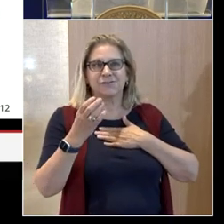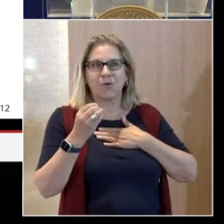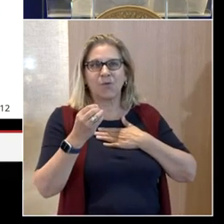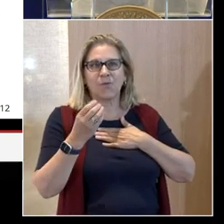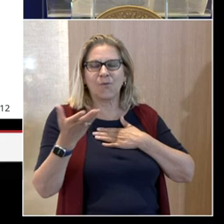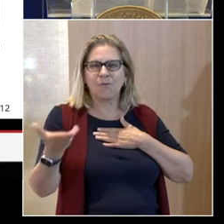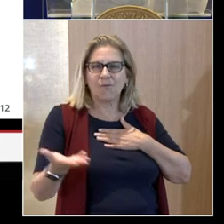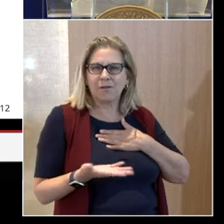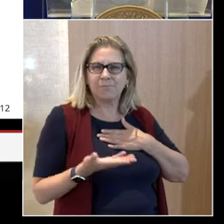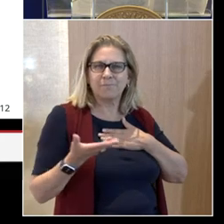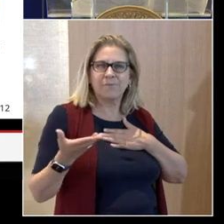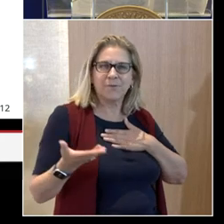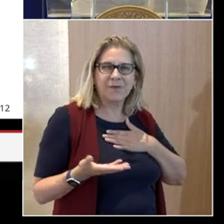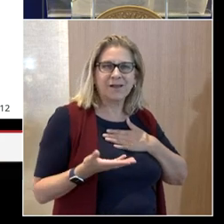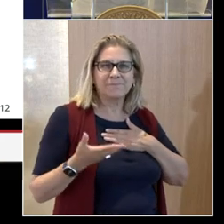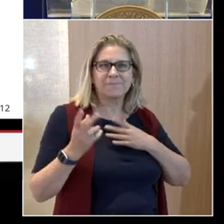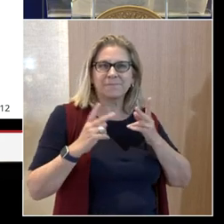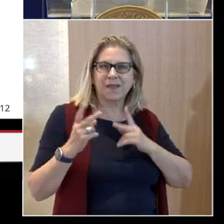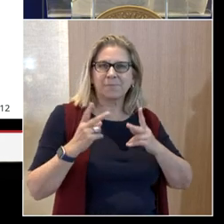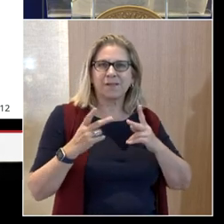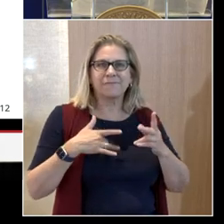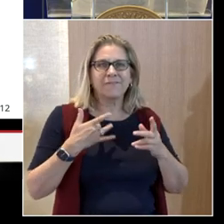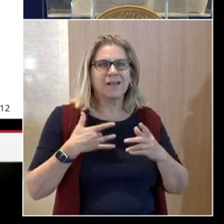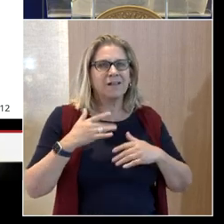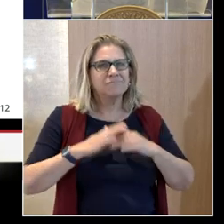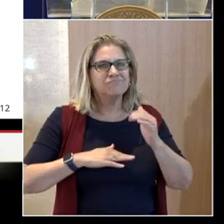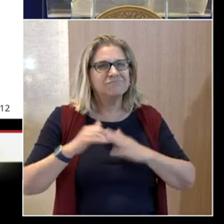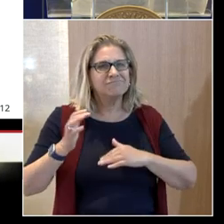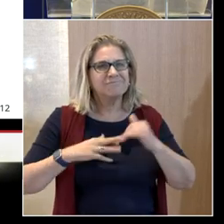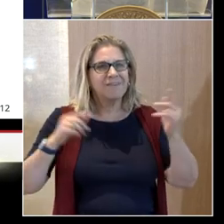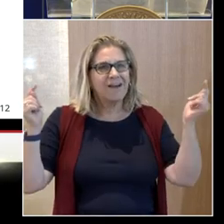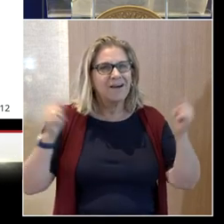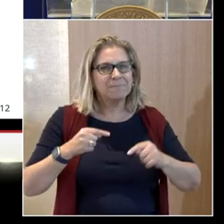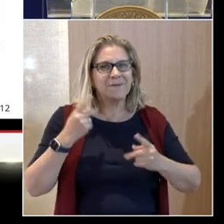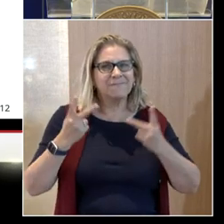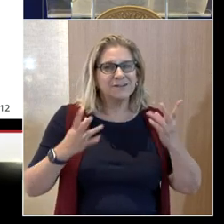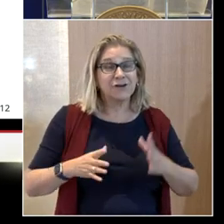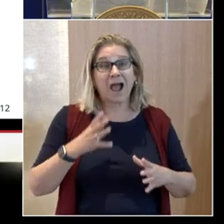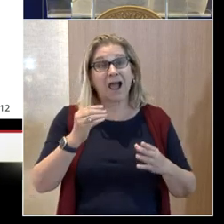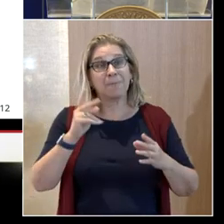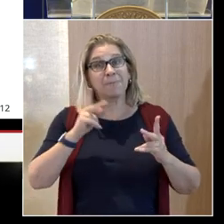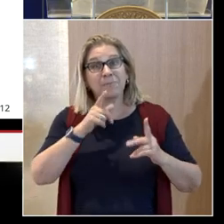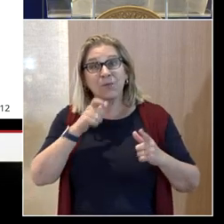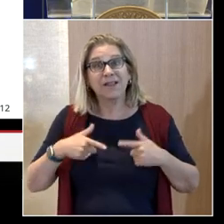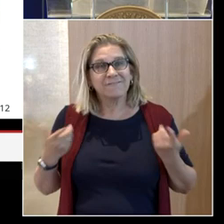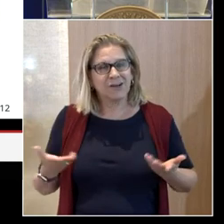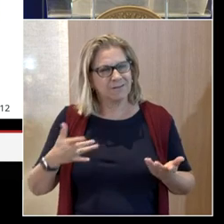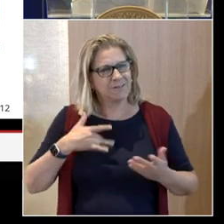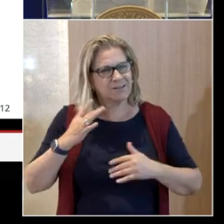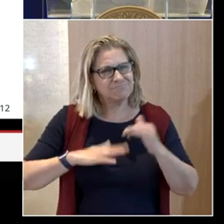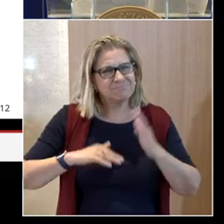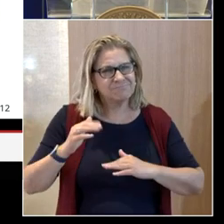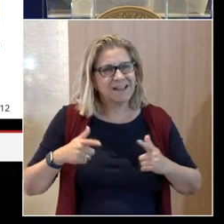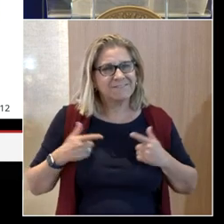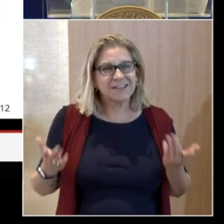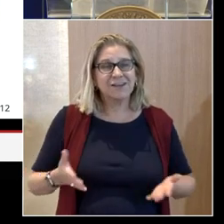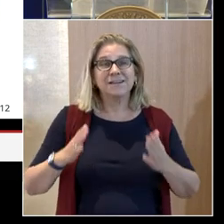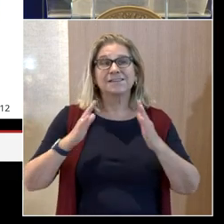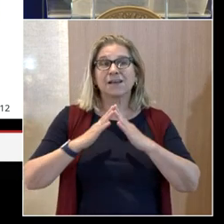our visitors from around the world. We recently released the Downtown Family Fund Destination Grant Program,